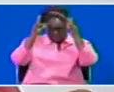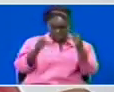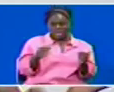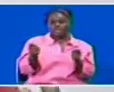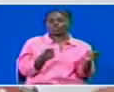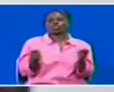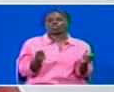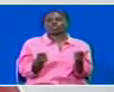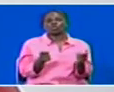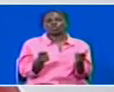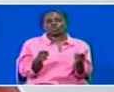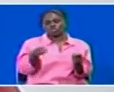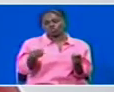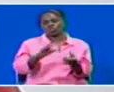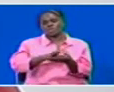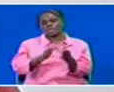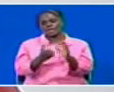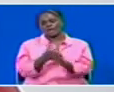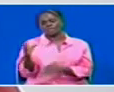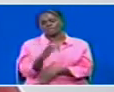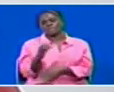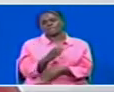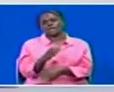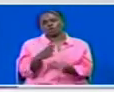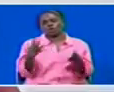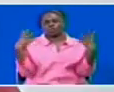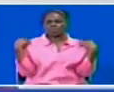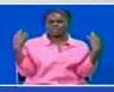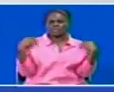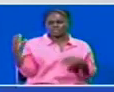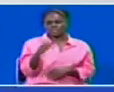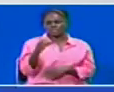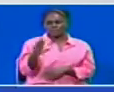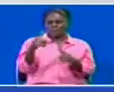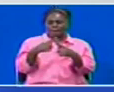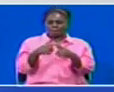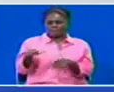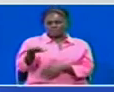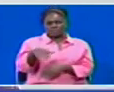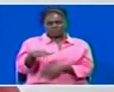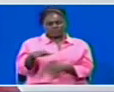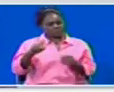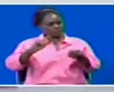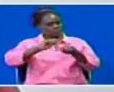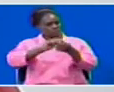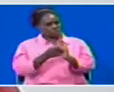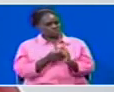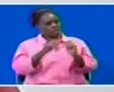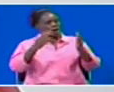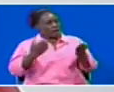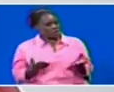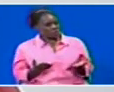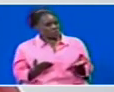you, when you actually become a citizen or exercise your citizenship. But the environment has changed in the sense that,